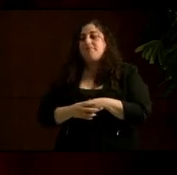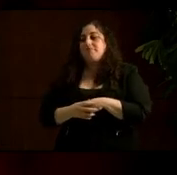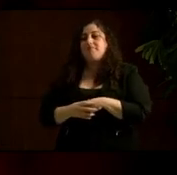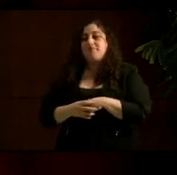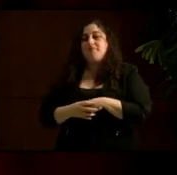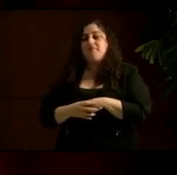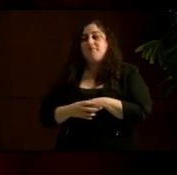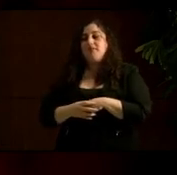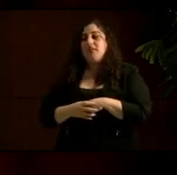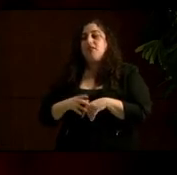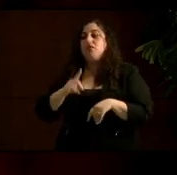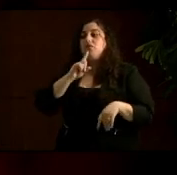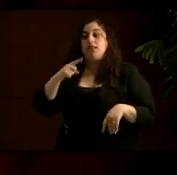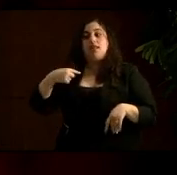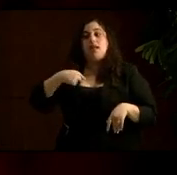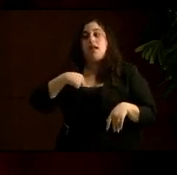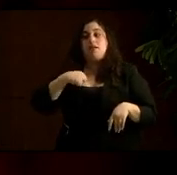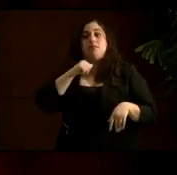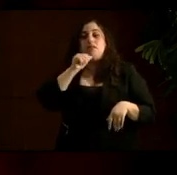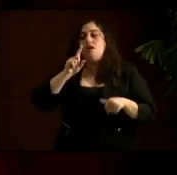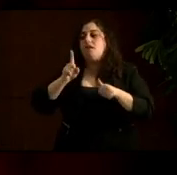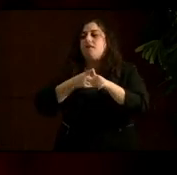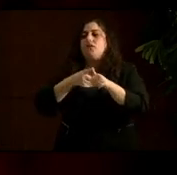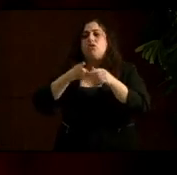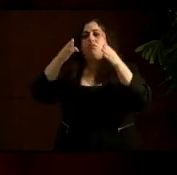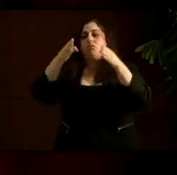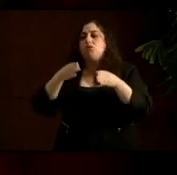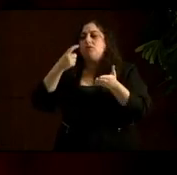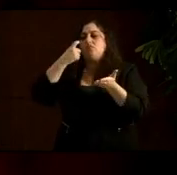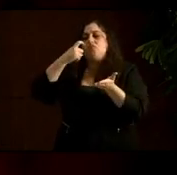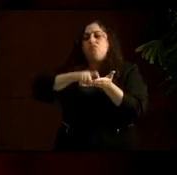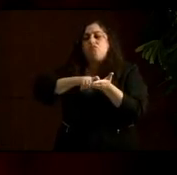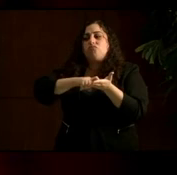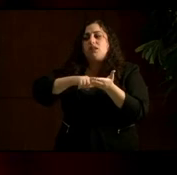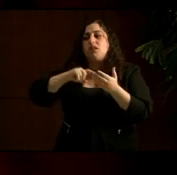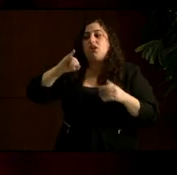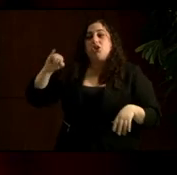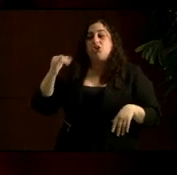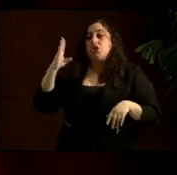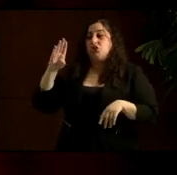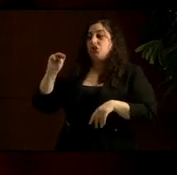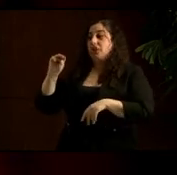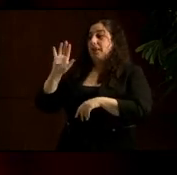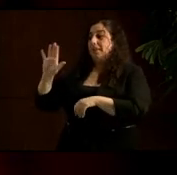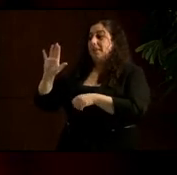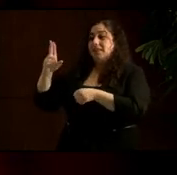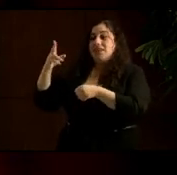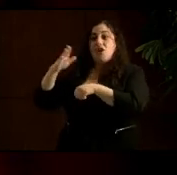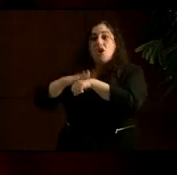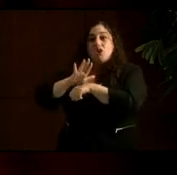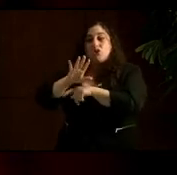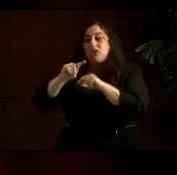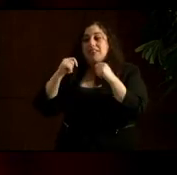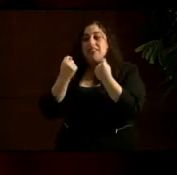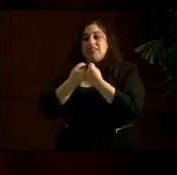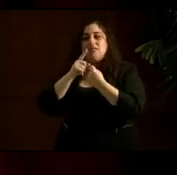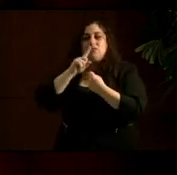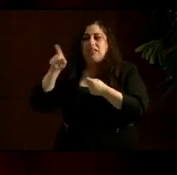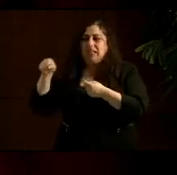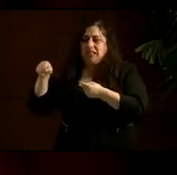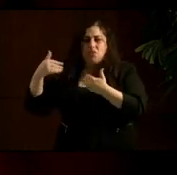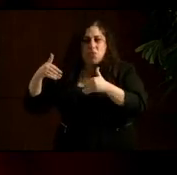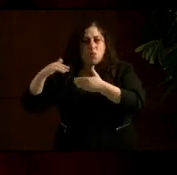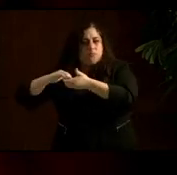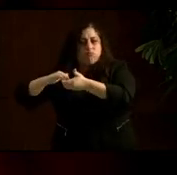2022-23. I'm not the first person to note that with Jim on your team, goals become attainable, collaboration runs smoothly, and projects